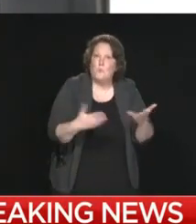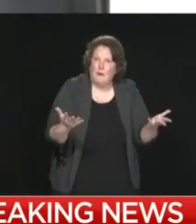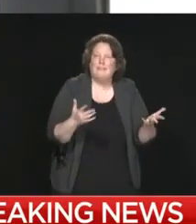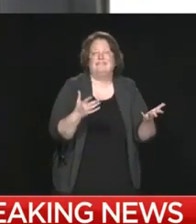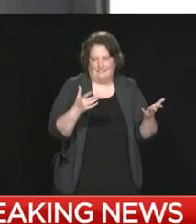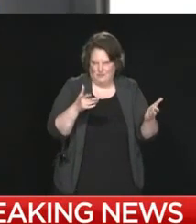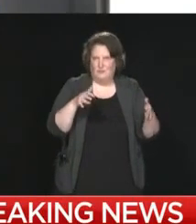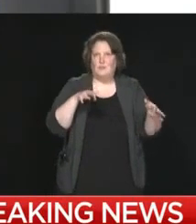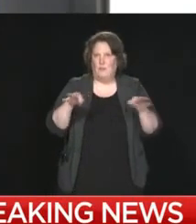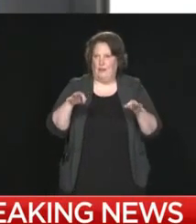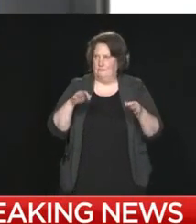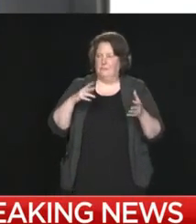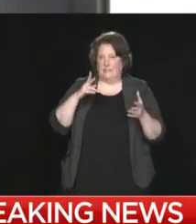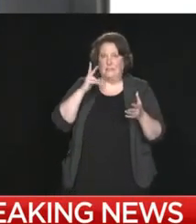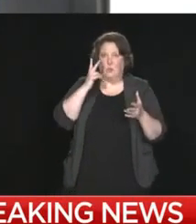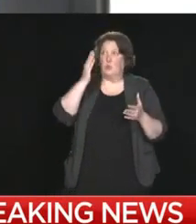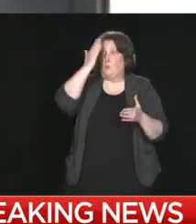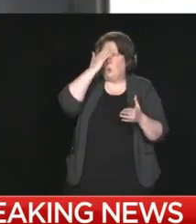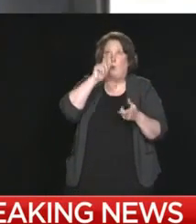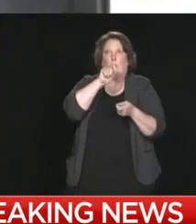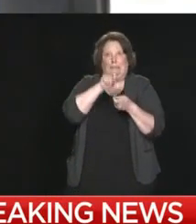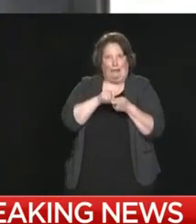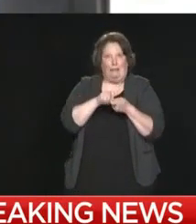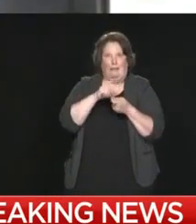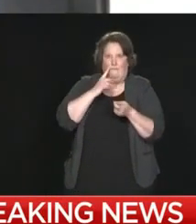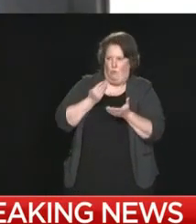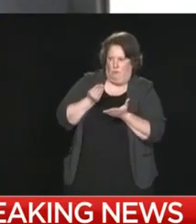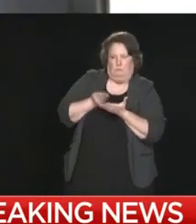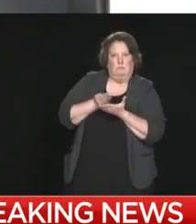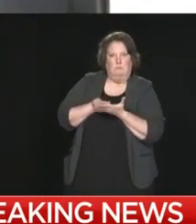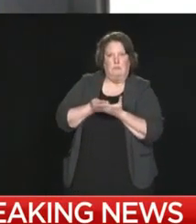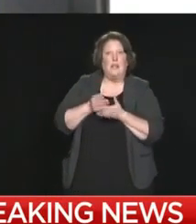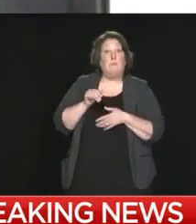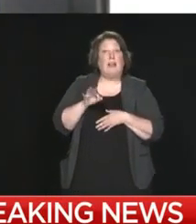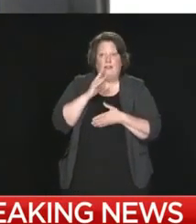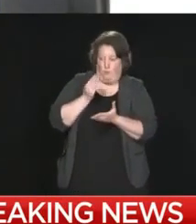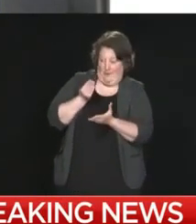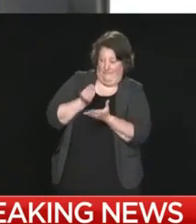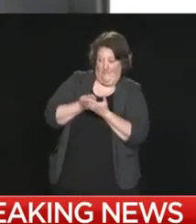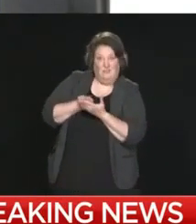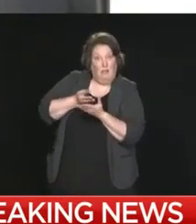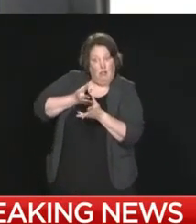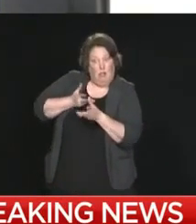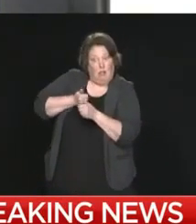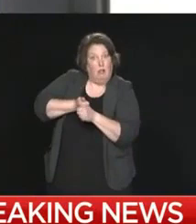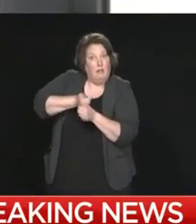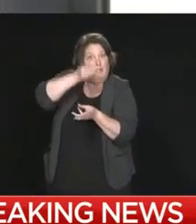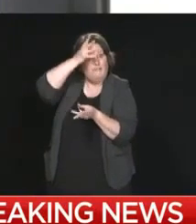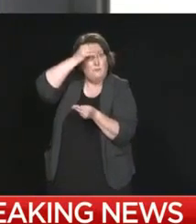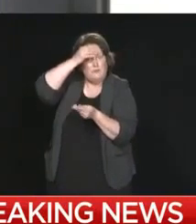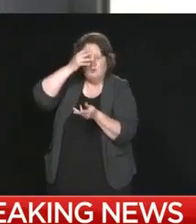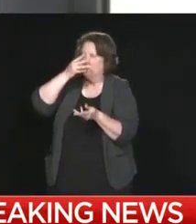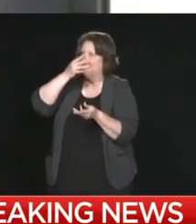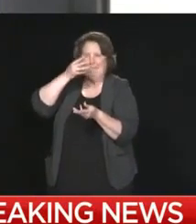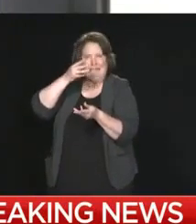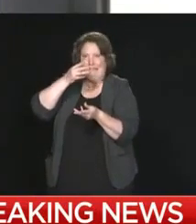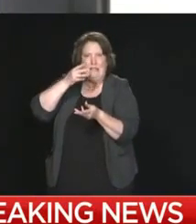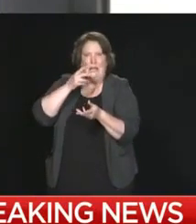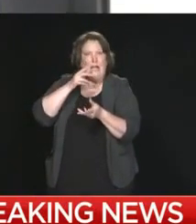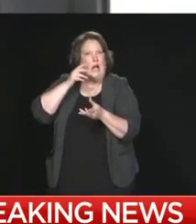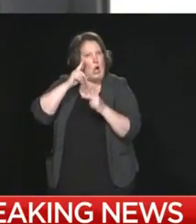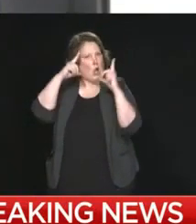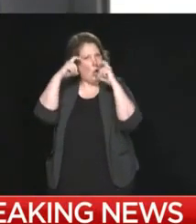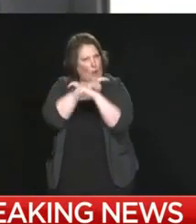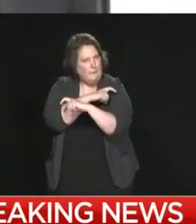frame we find ourselves in. The challenge with any fiscal update is, as the economy starts up again,